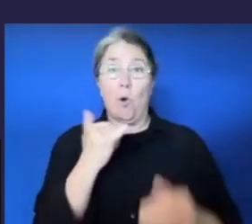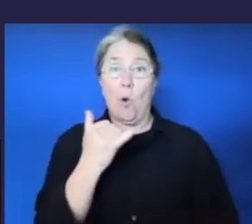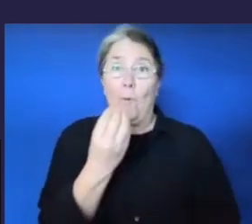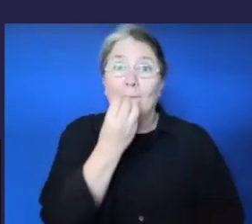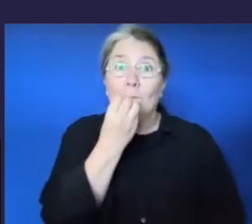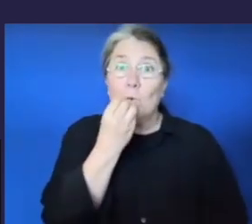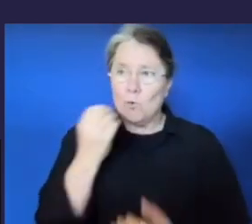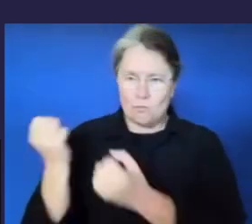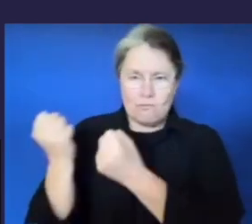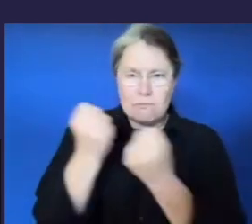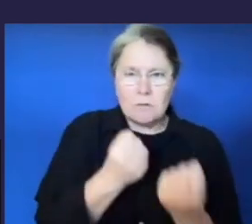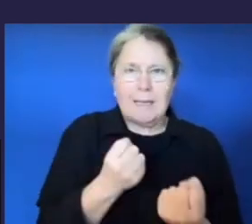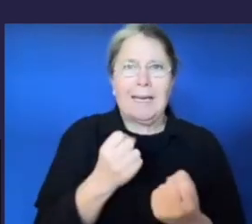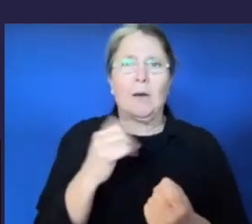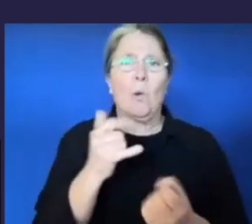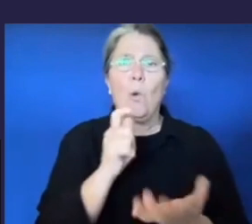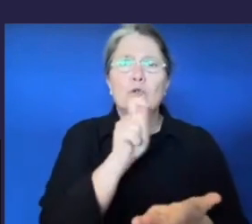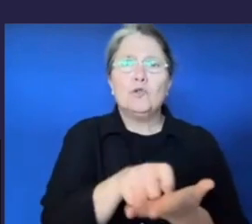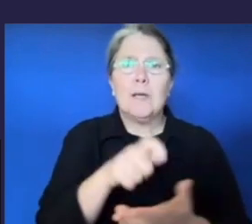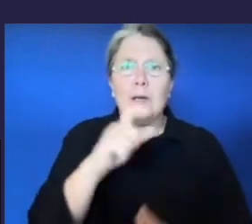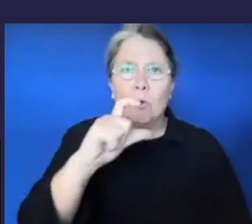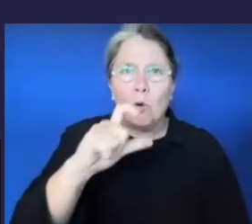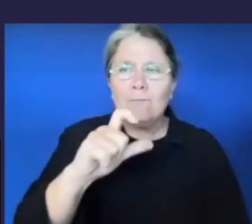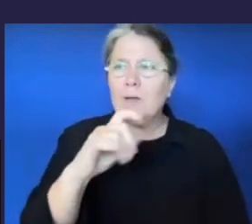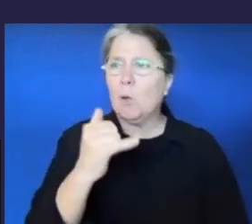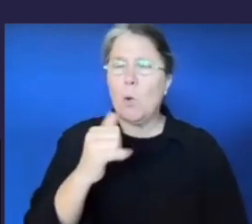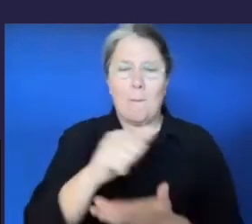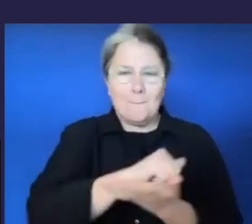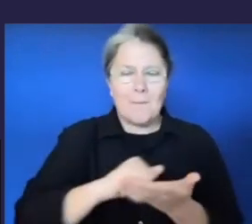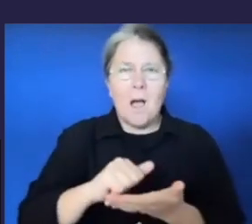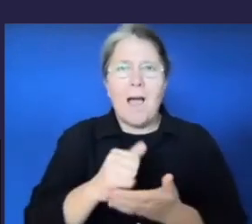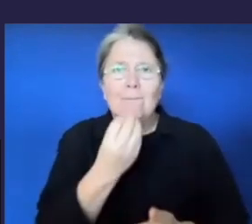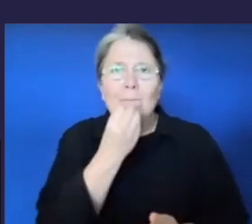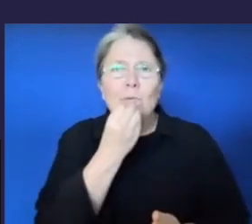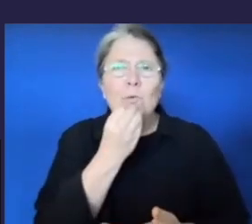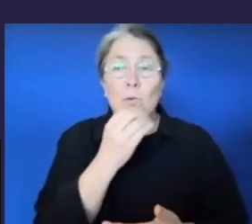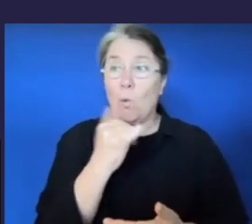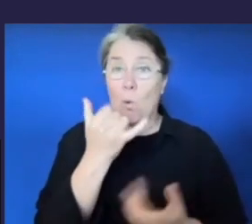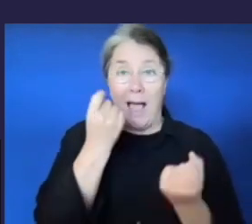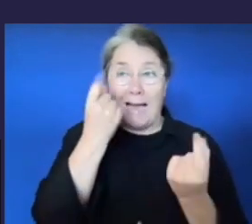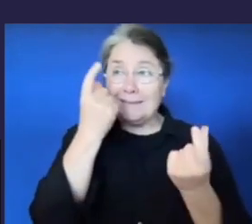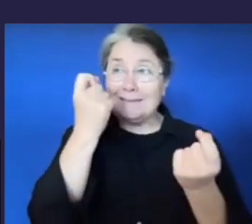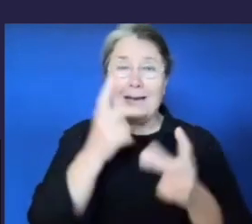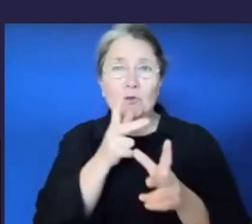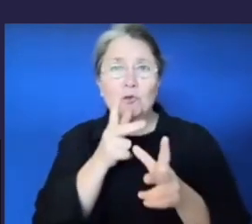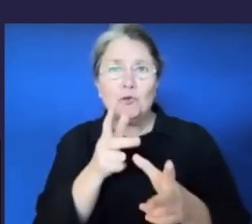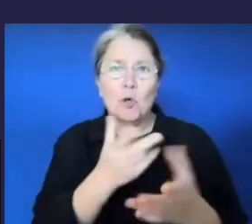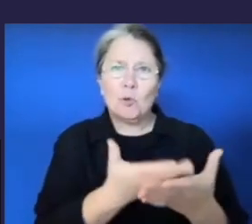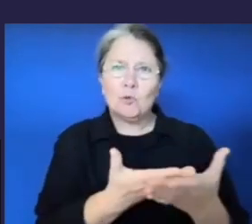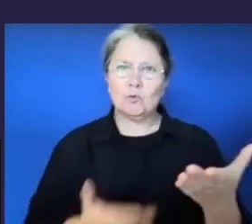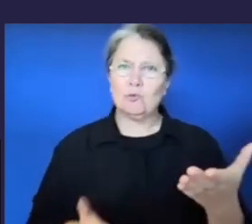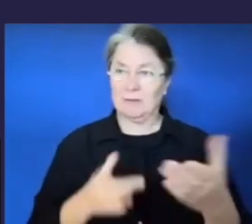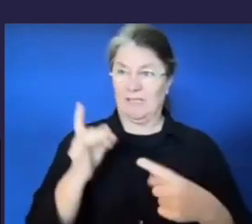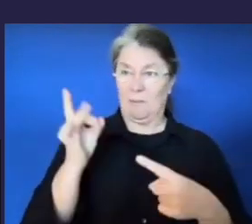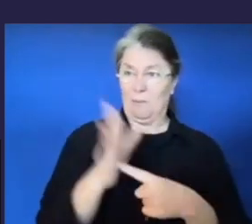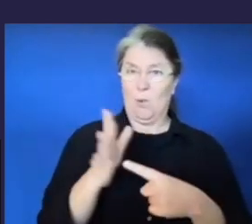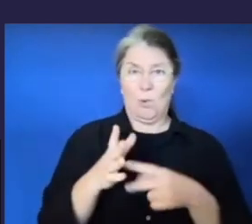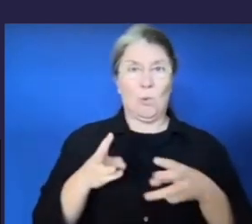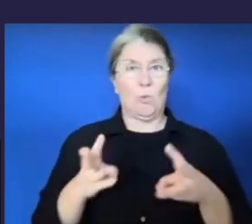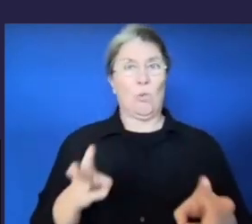making coffee, buying snacks, or understanding a joke or a story that's going around, can be an important way to be a part of the culture.